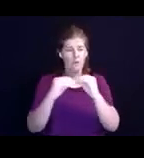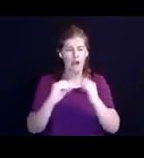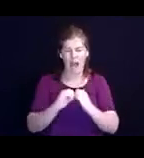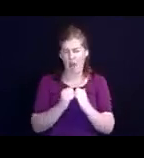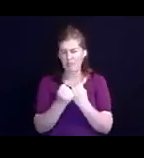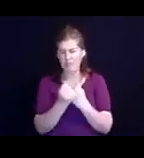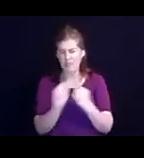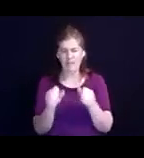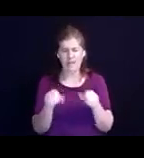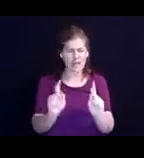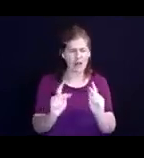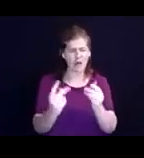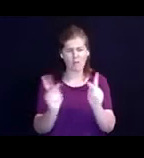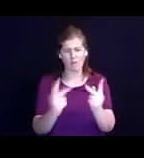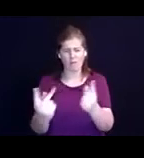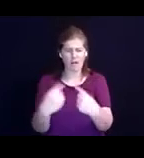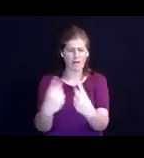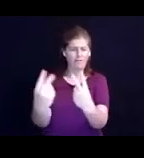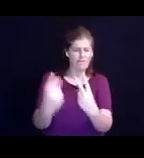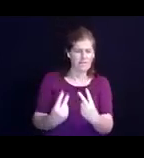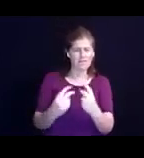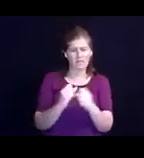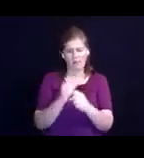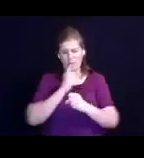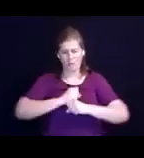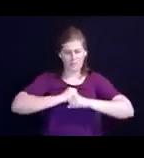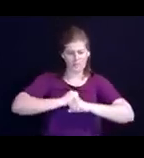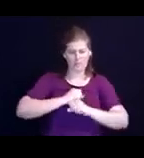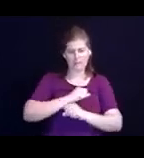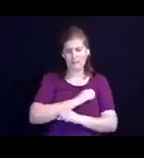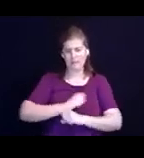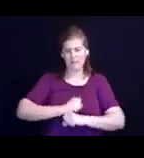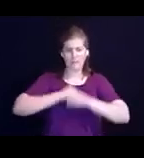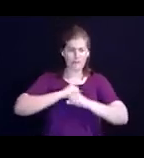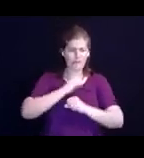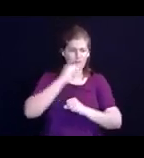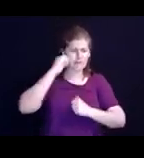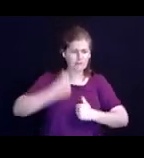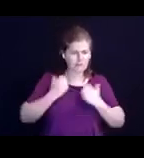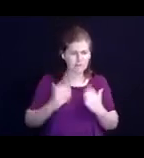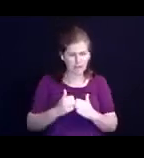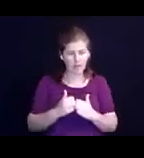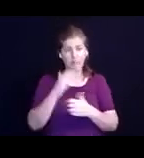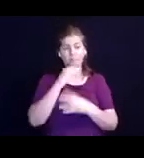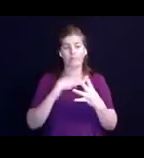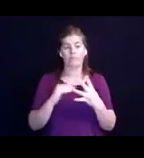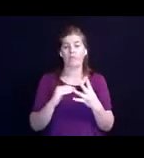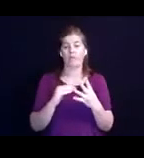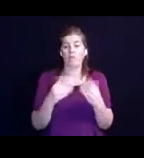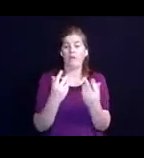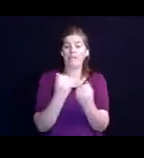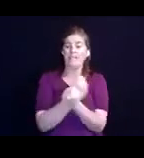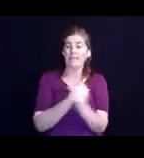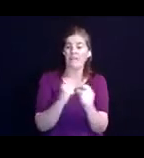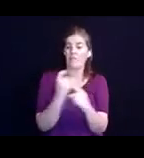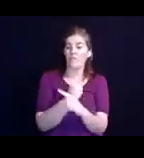safely? How do we do that effectively? How do we make sure that we protect our staff and our residents going forward? Number 4, provide safe and appropriate